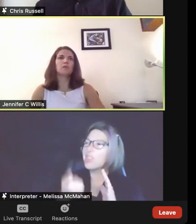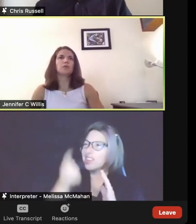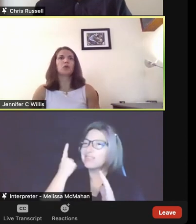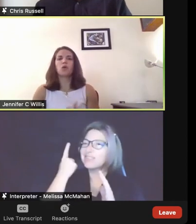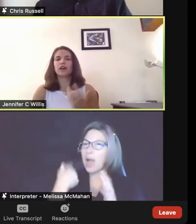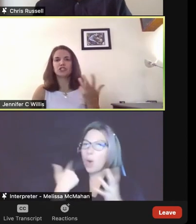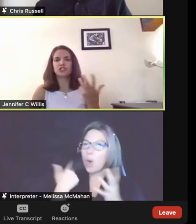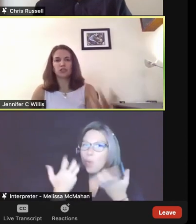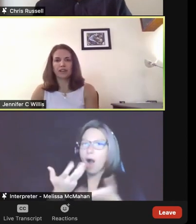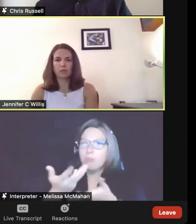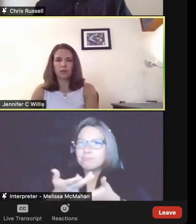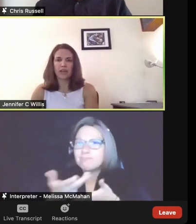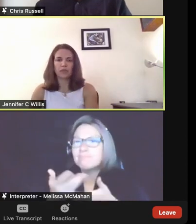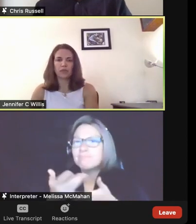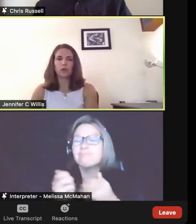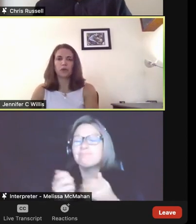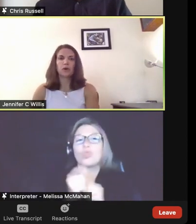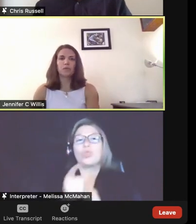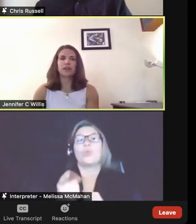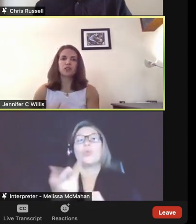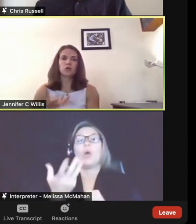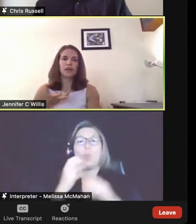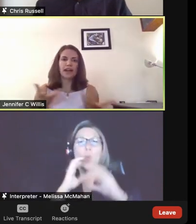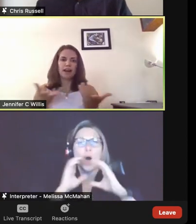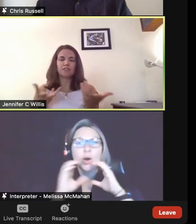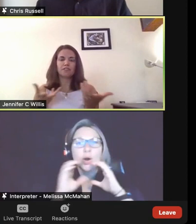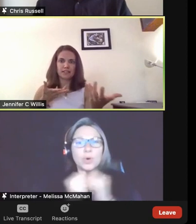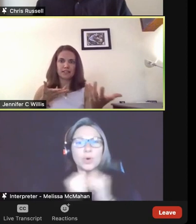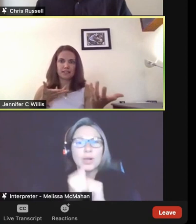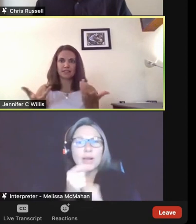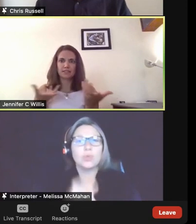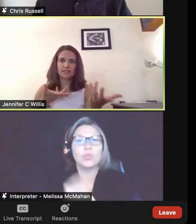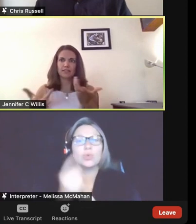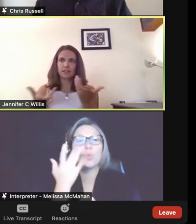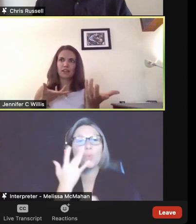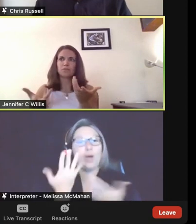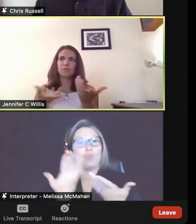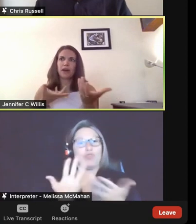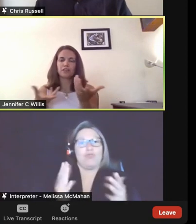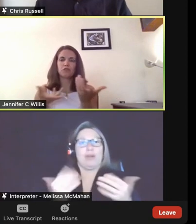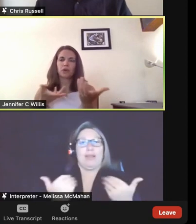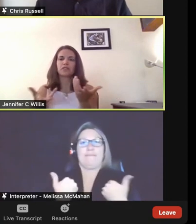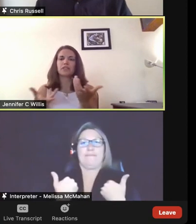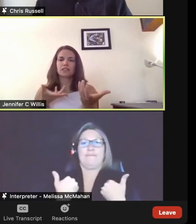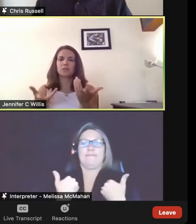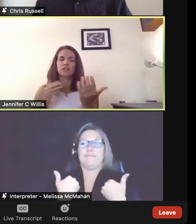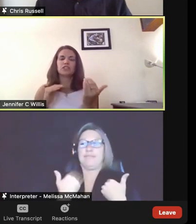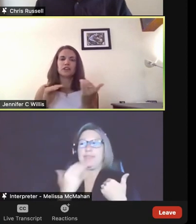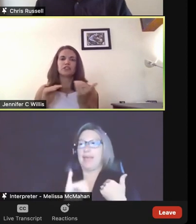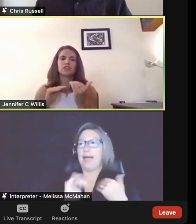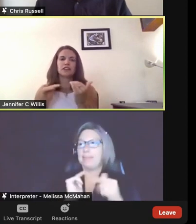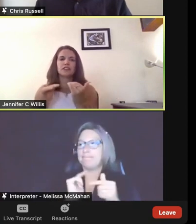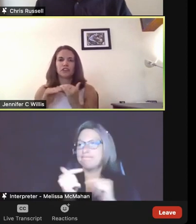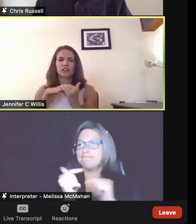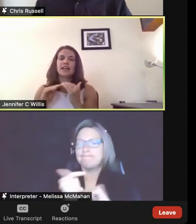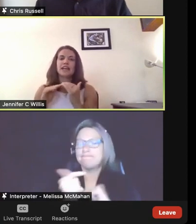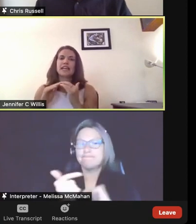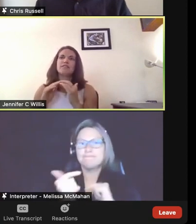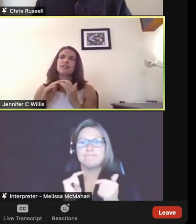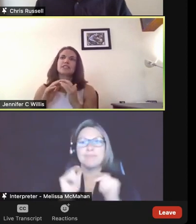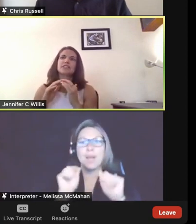with you. I'm going to want to try and communicate with you because we have this back and forth, this ability to understand